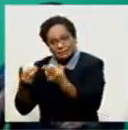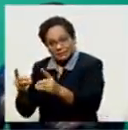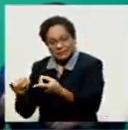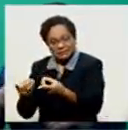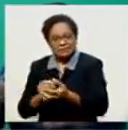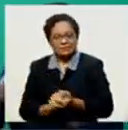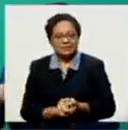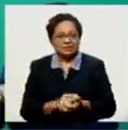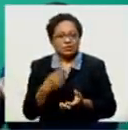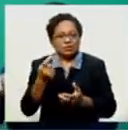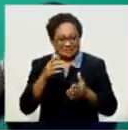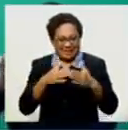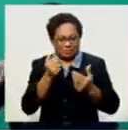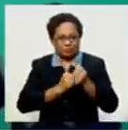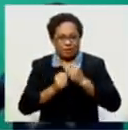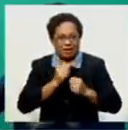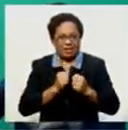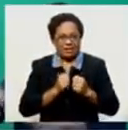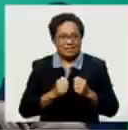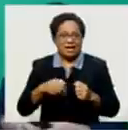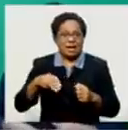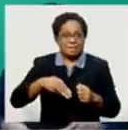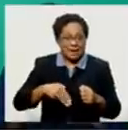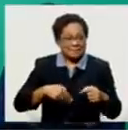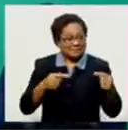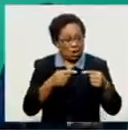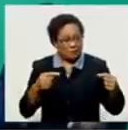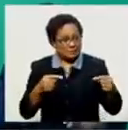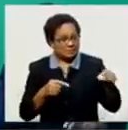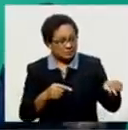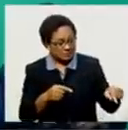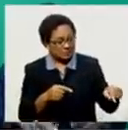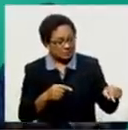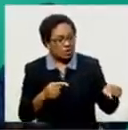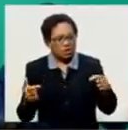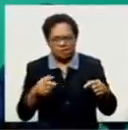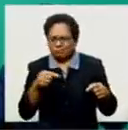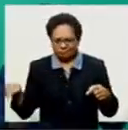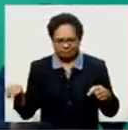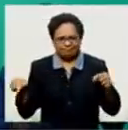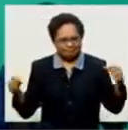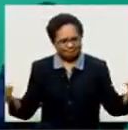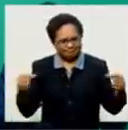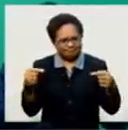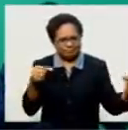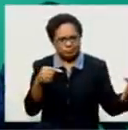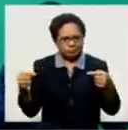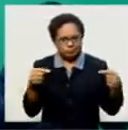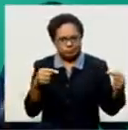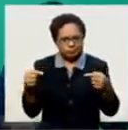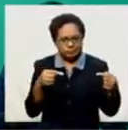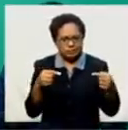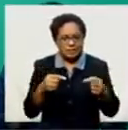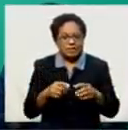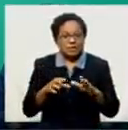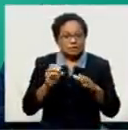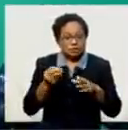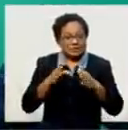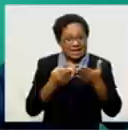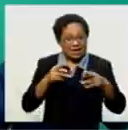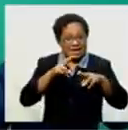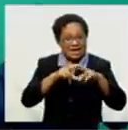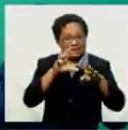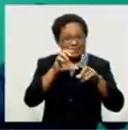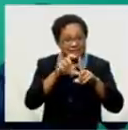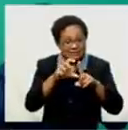of the opposition have said, and others from our side have said also, that gives FDB the capacity to go out and